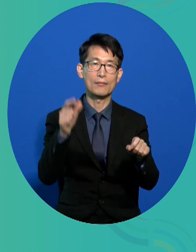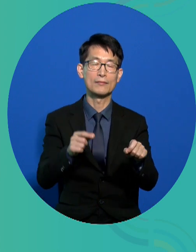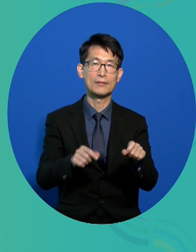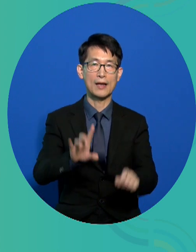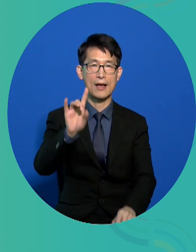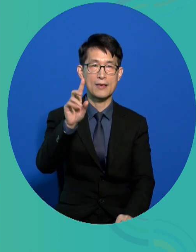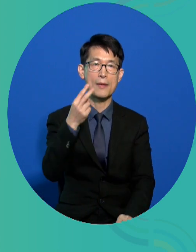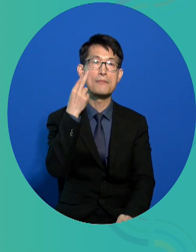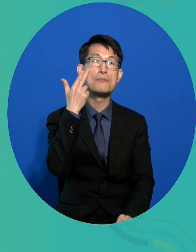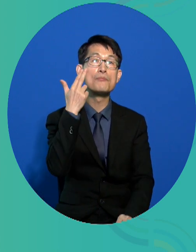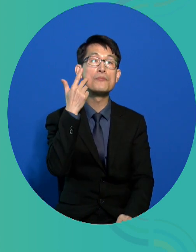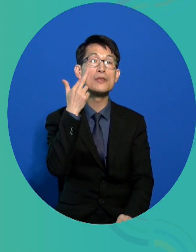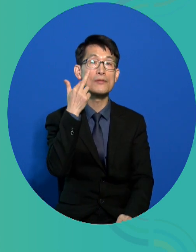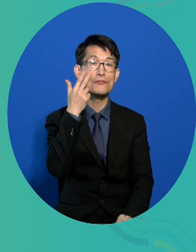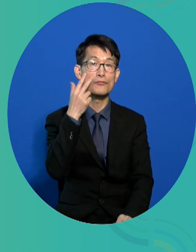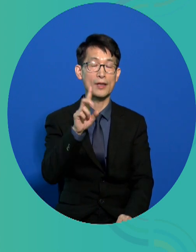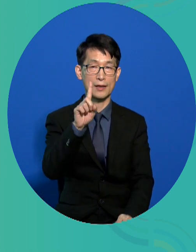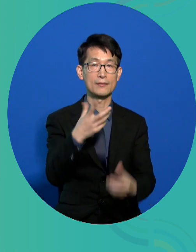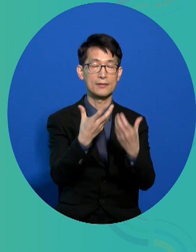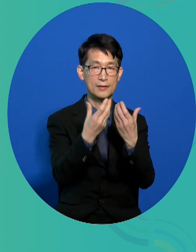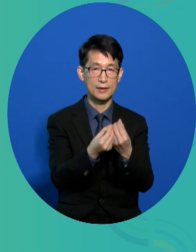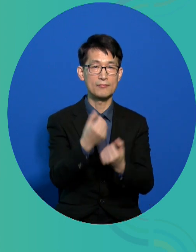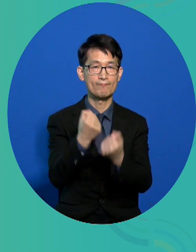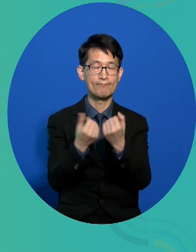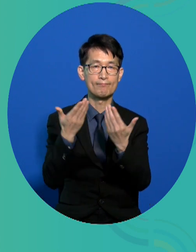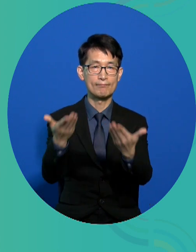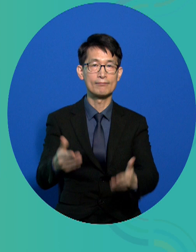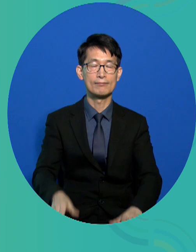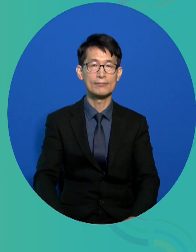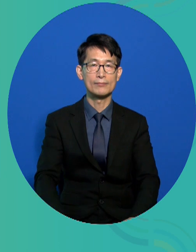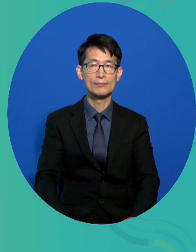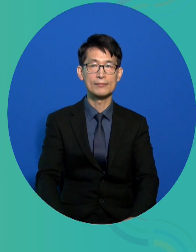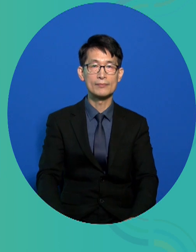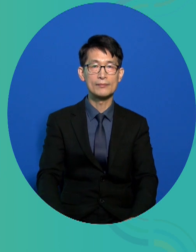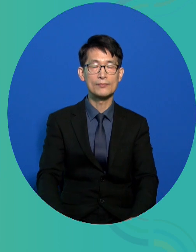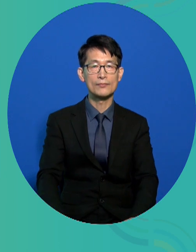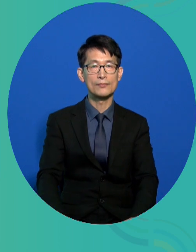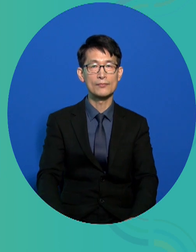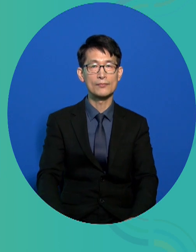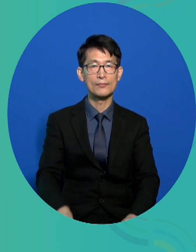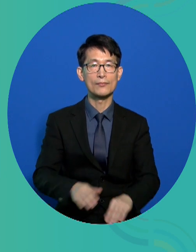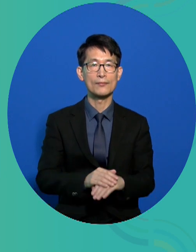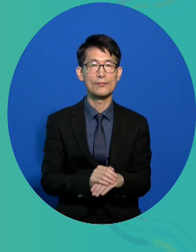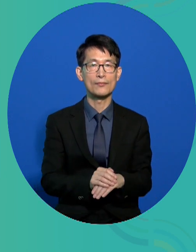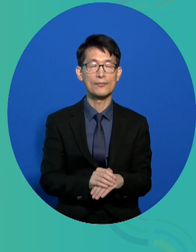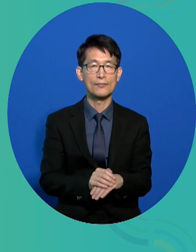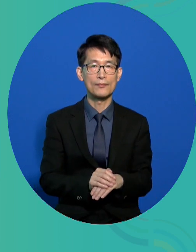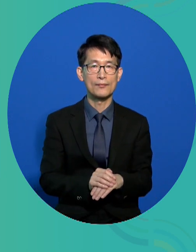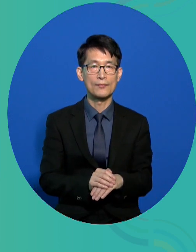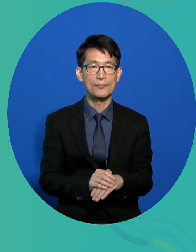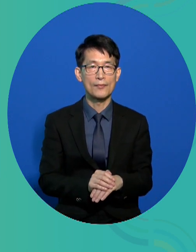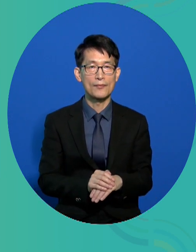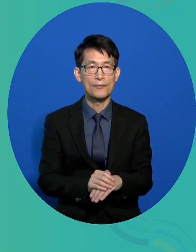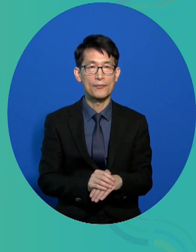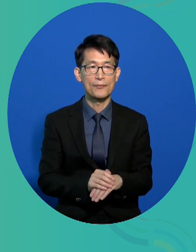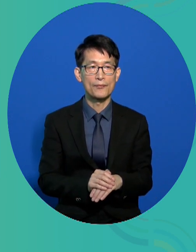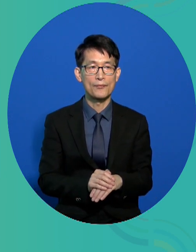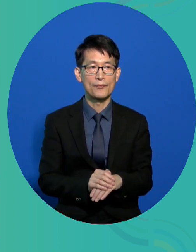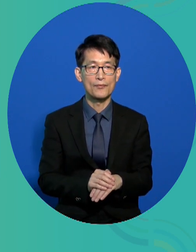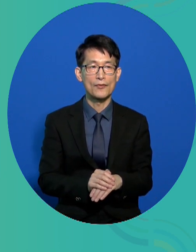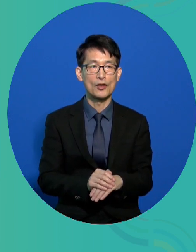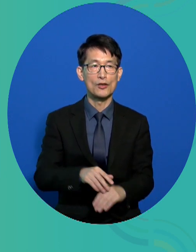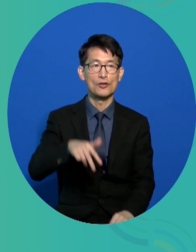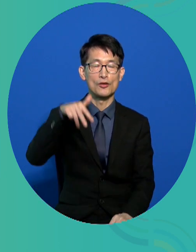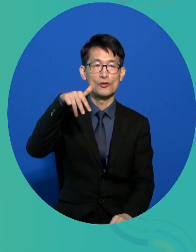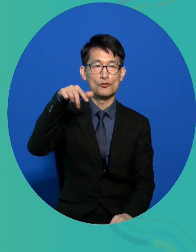time, I will be sharing with you the example of the U.S. Massachusetts state. And the U.S. has